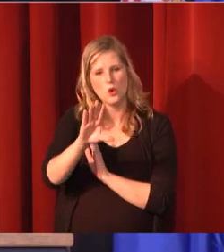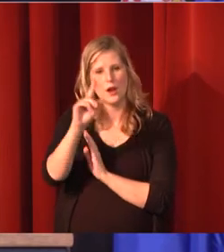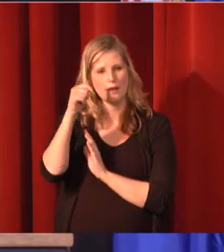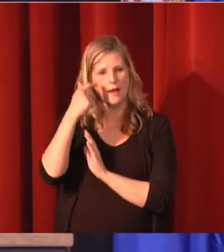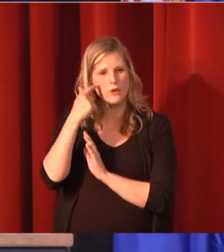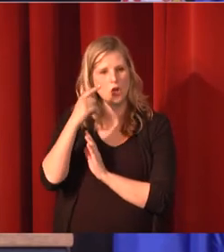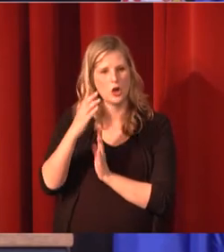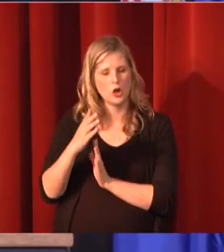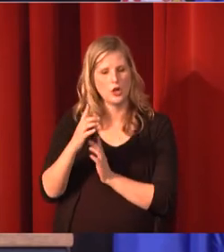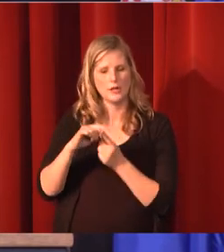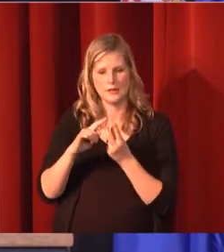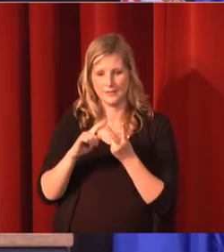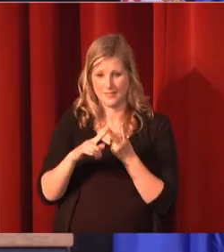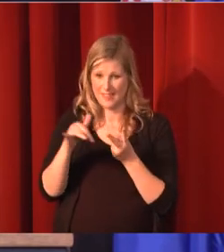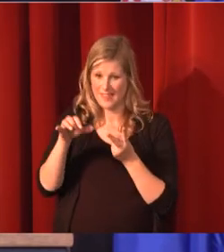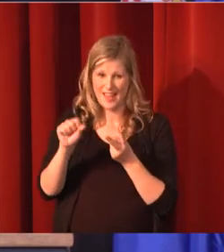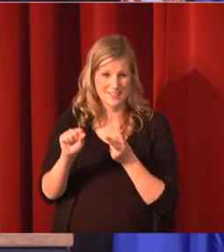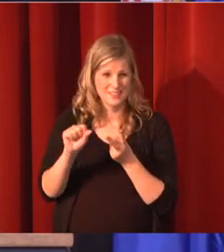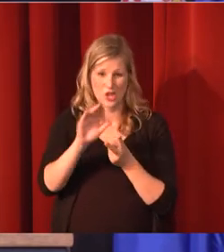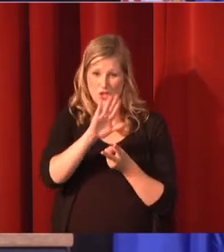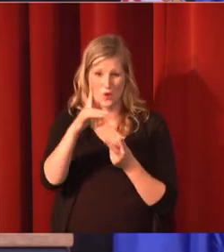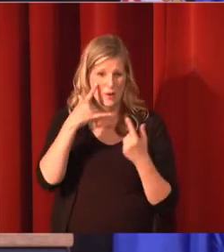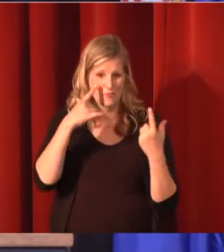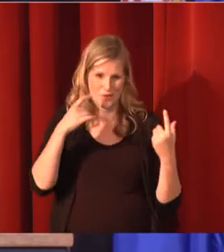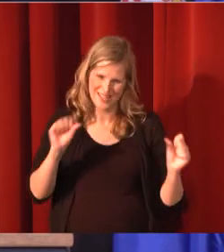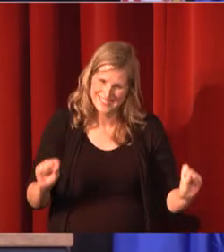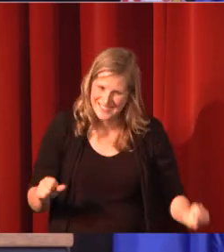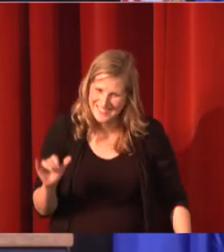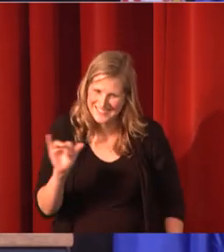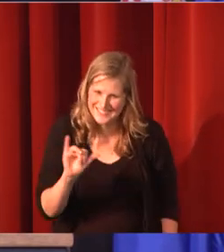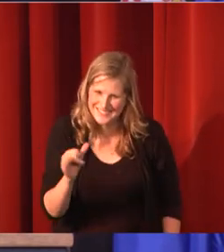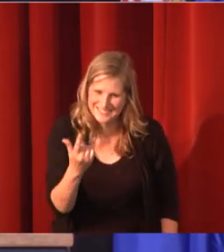yes even your president